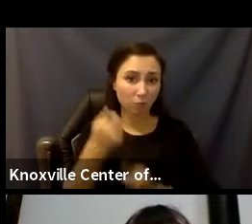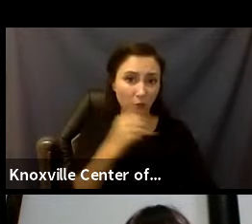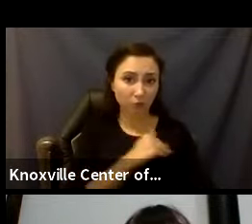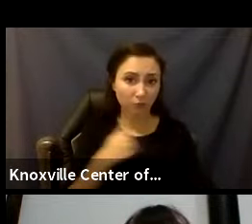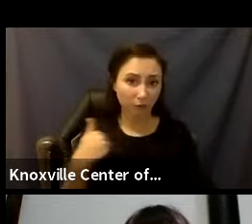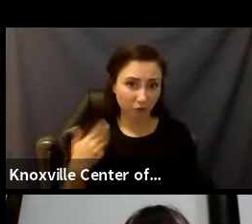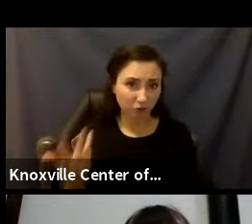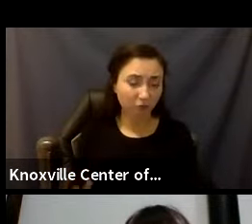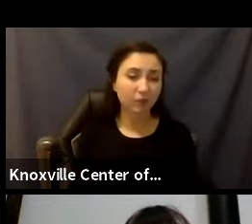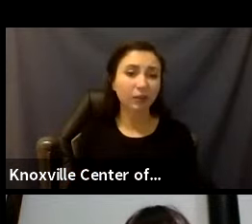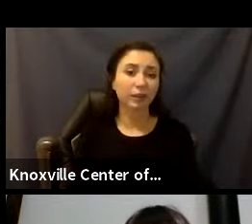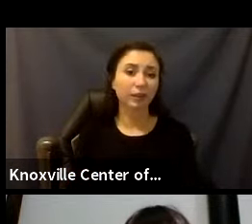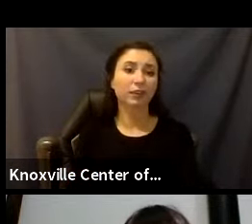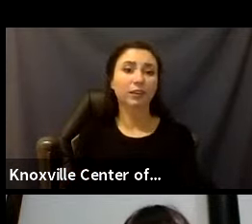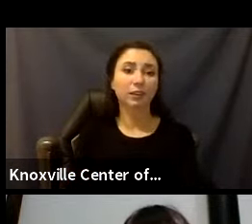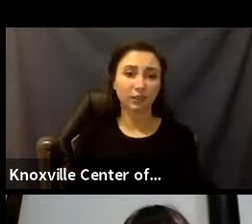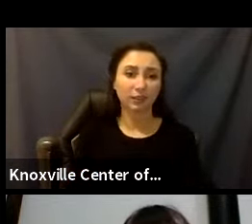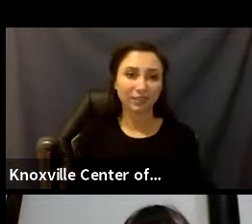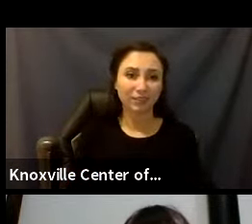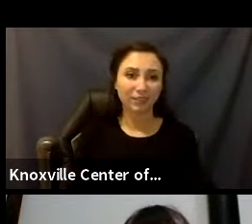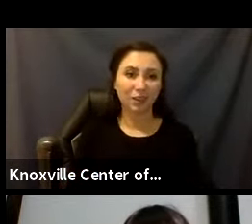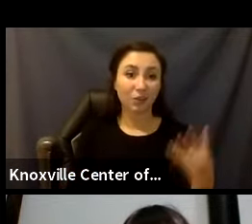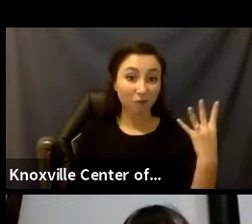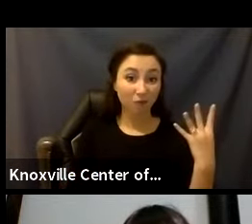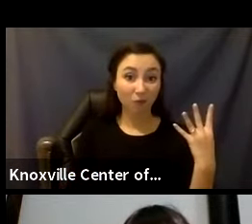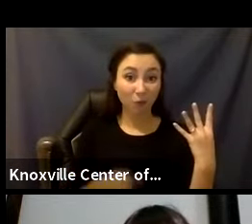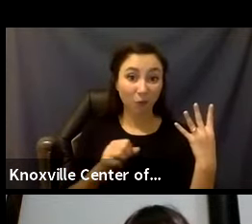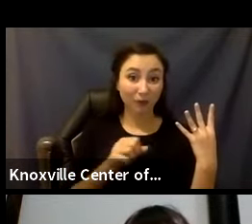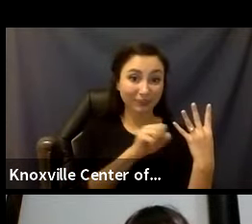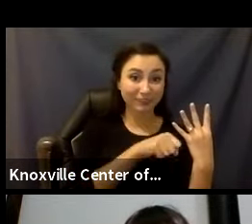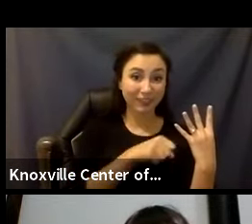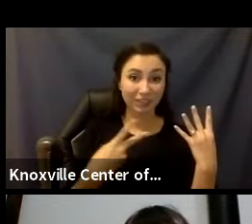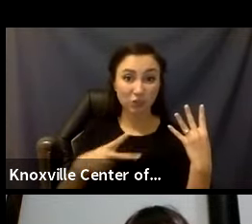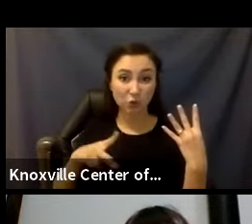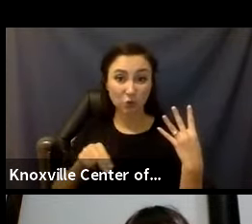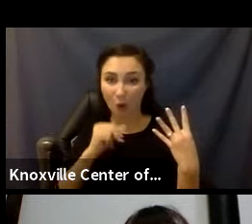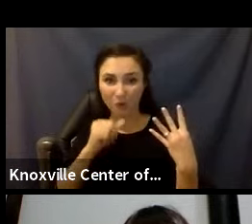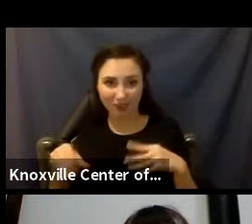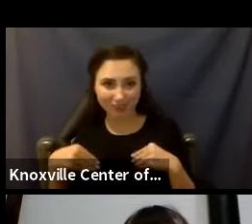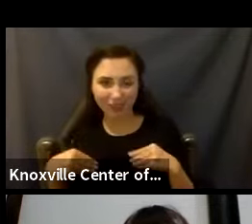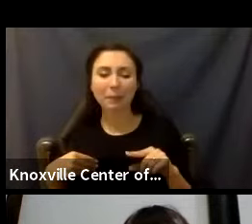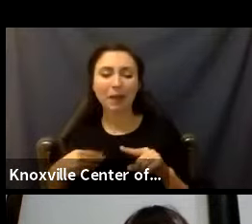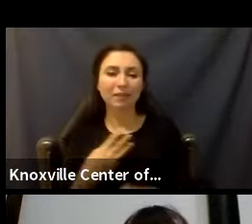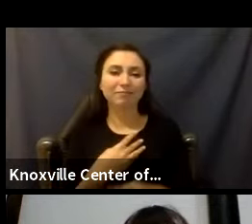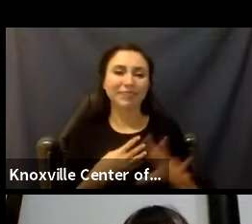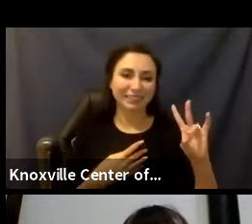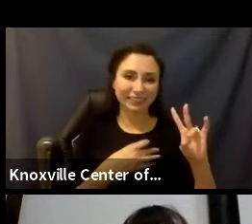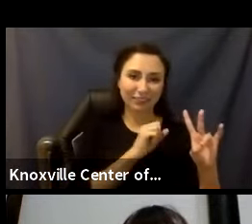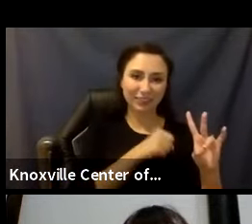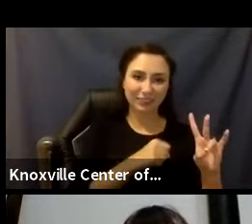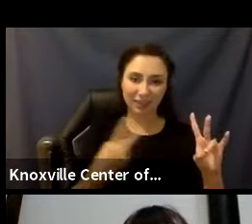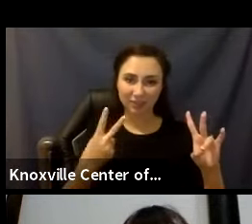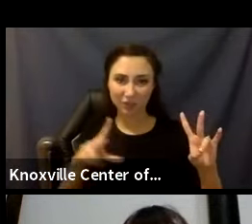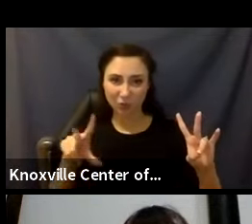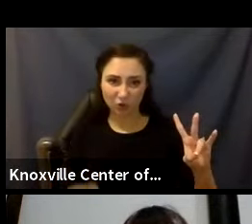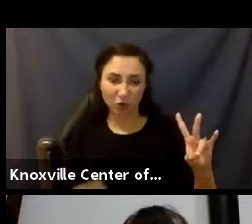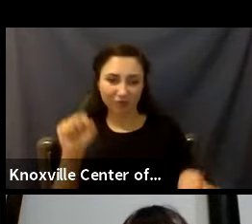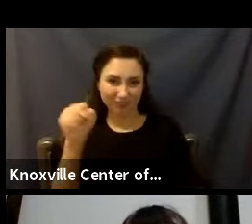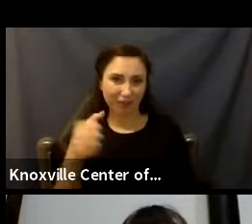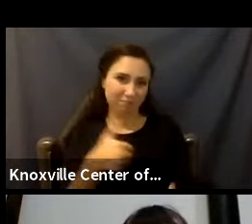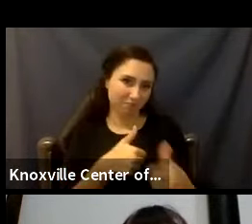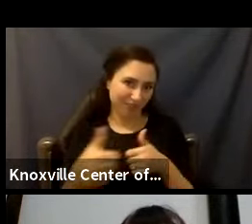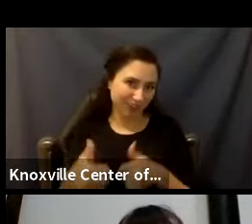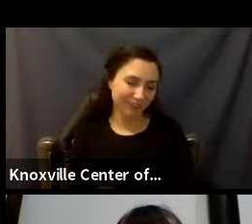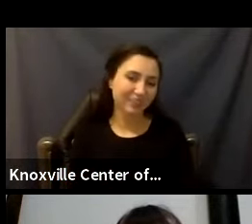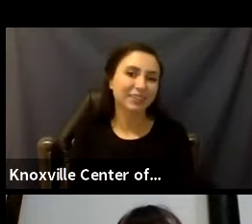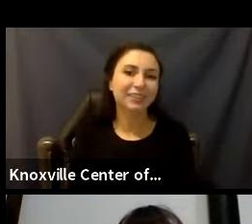membership. So 4 yeses to 2 nos would not have gotten it, but 7 yeses to 2 nos does pass